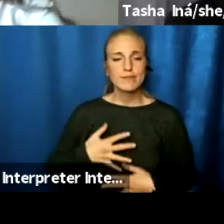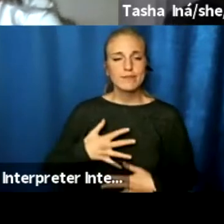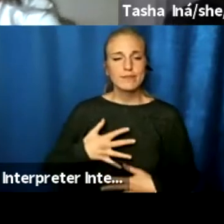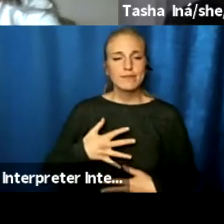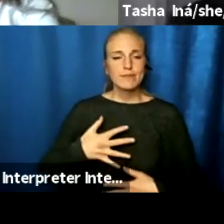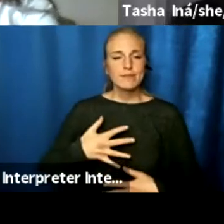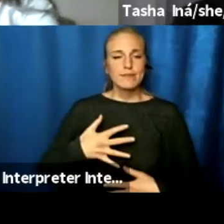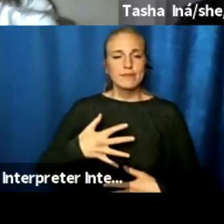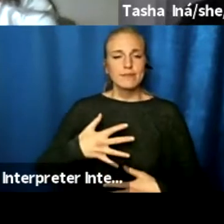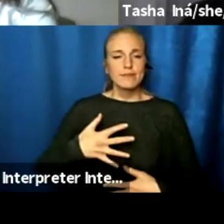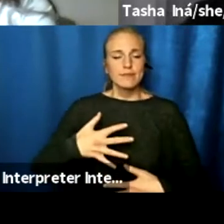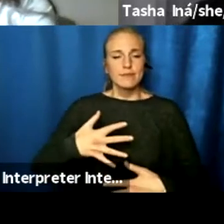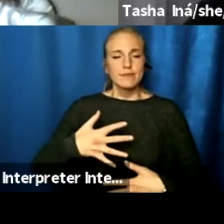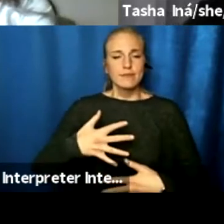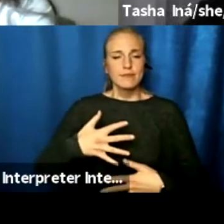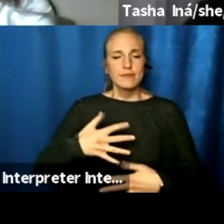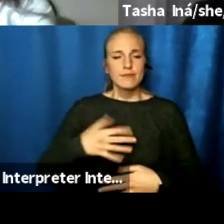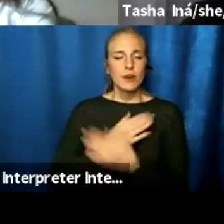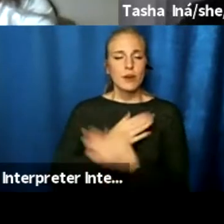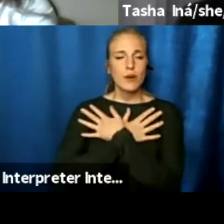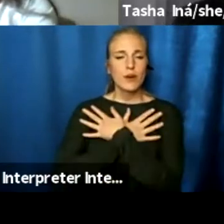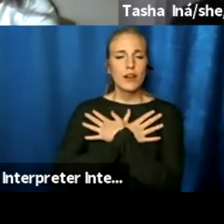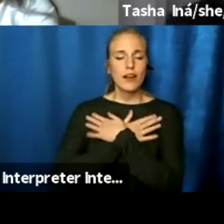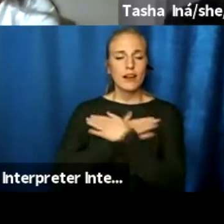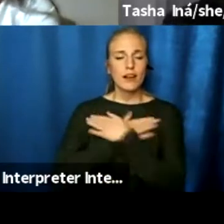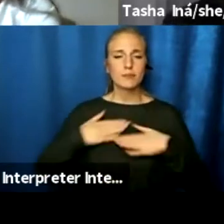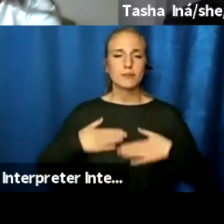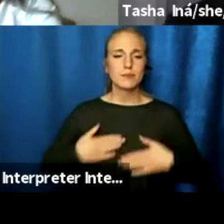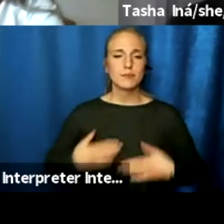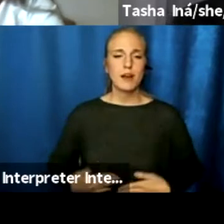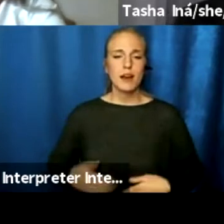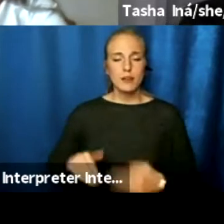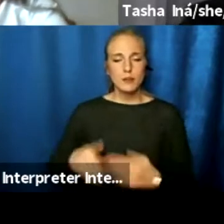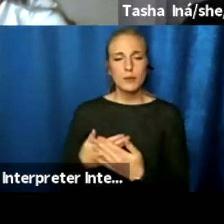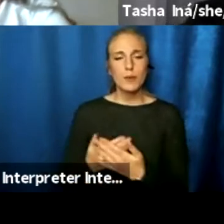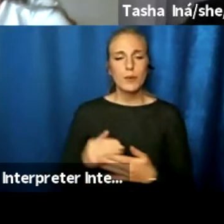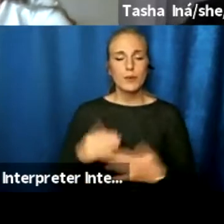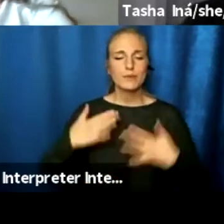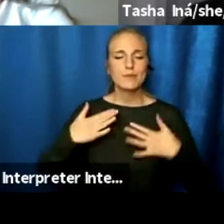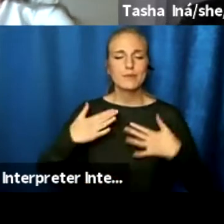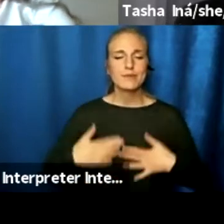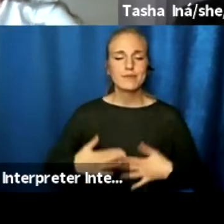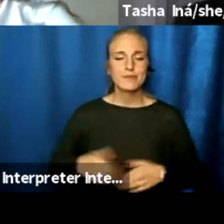Breathe in the moment, relax your entire body as you would.